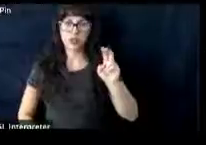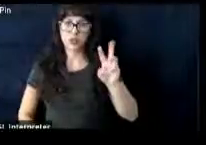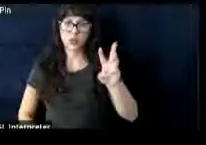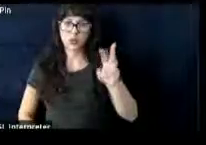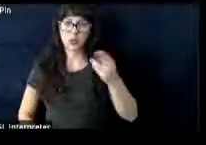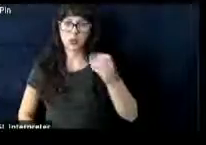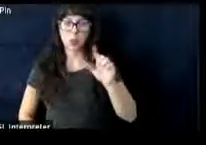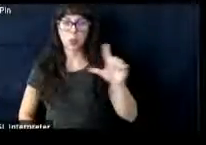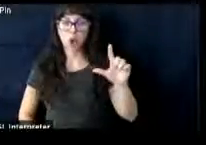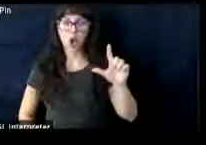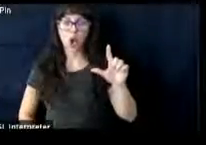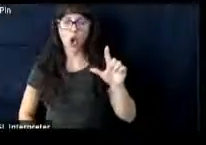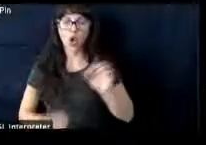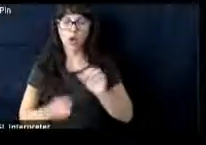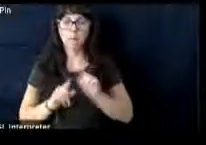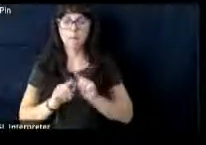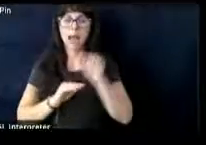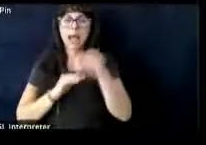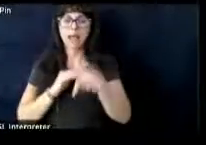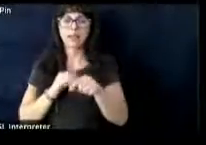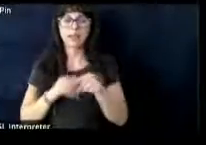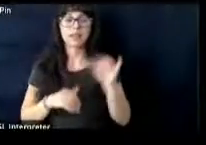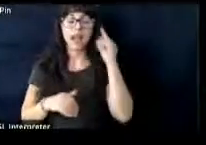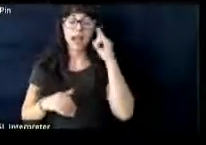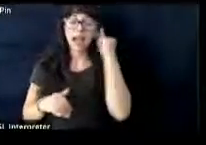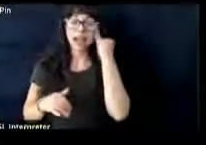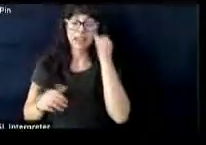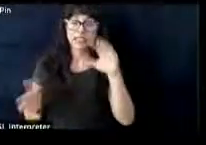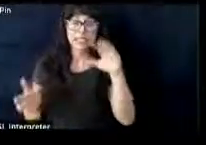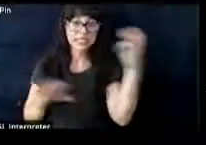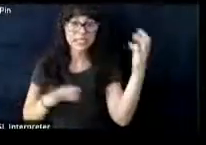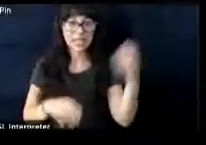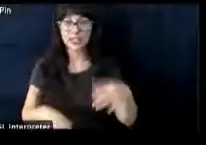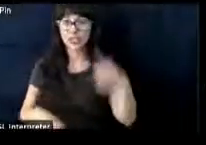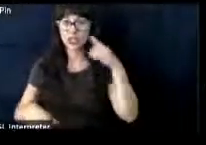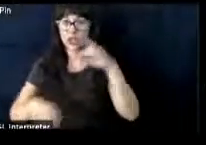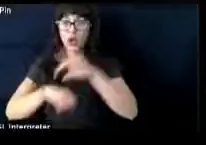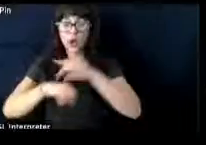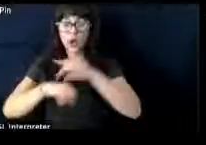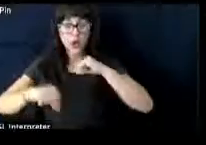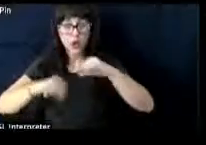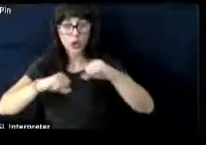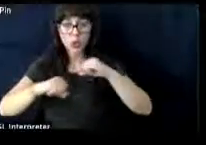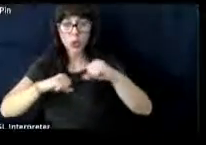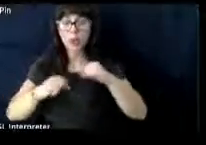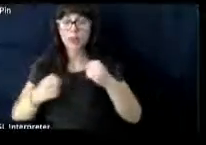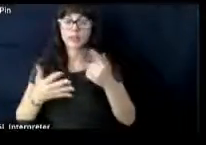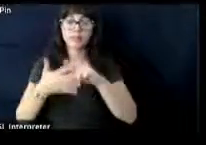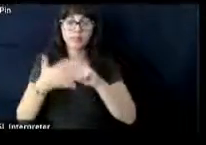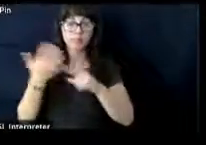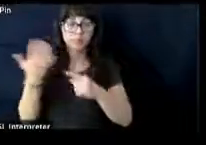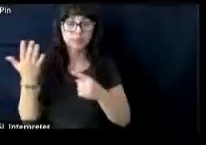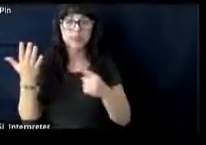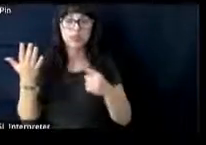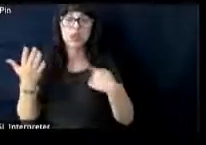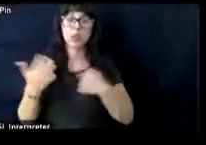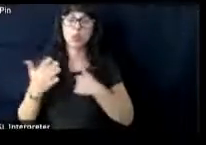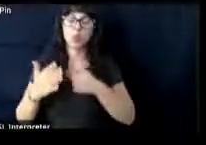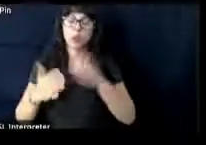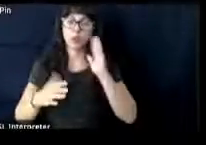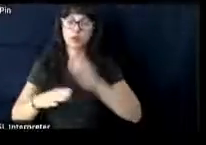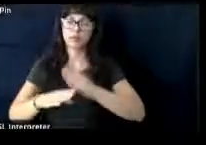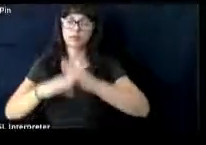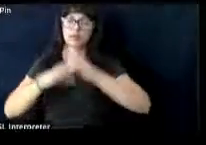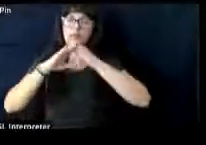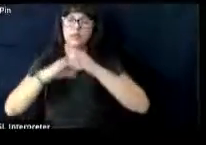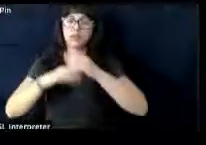natural disasters such as fires and earthquakes, both valleys have been cut off from our neighbors to the south for periods of time that range from days